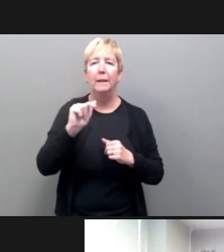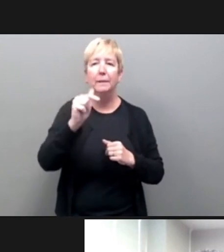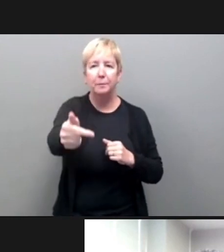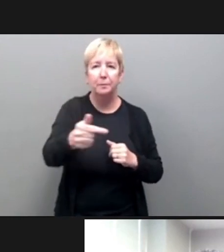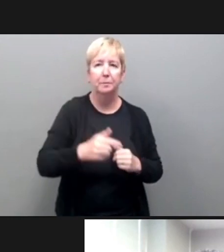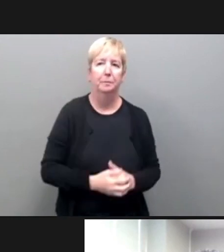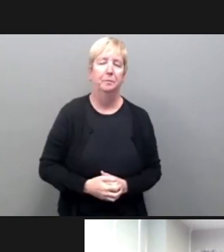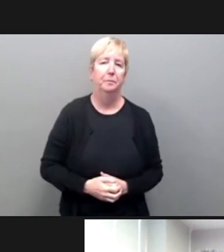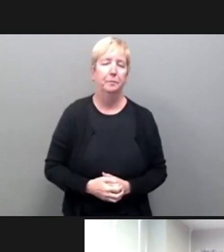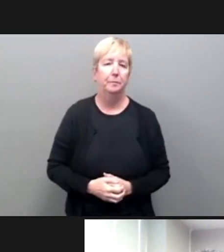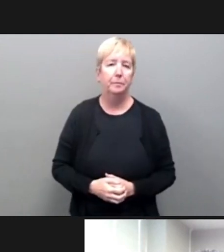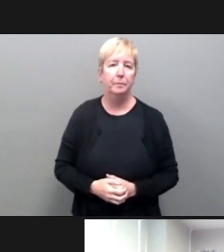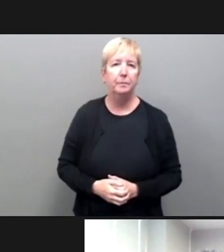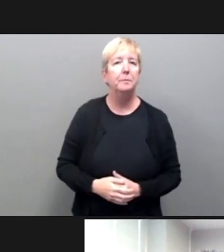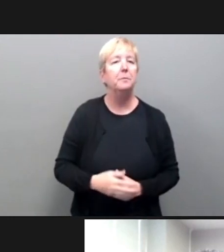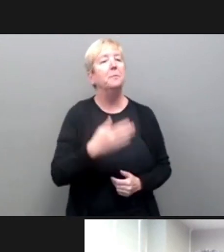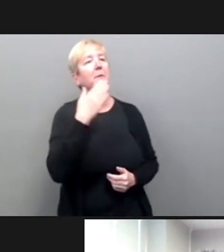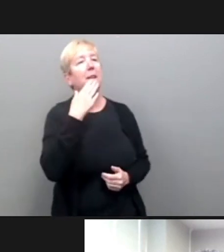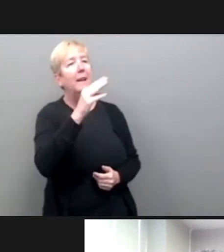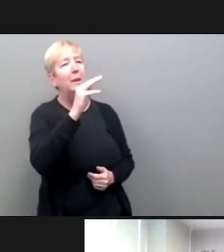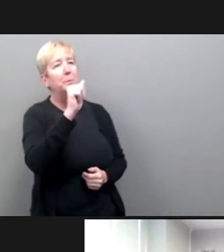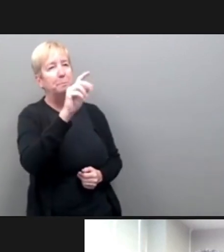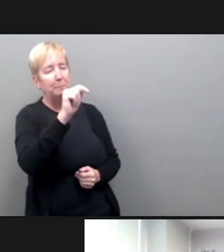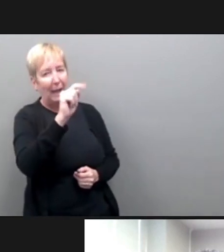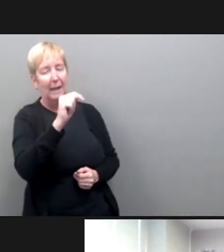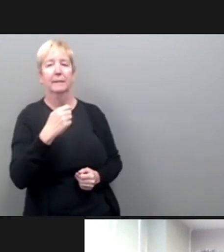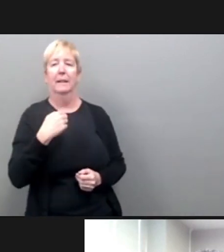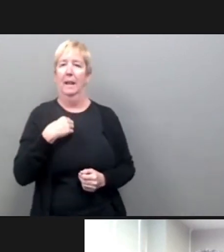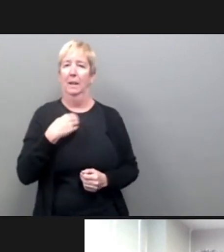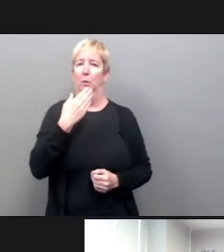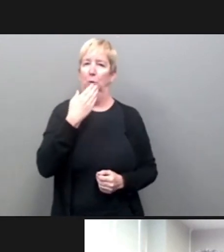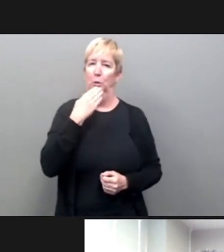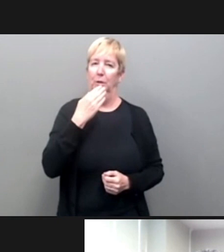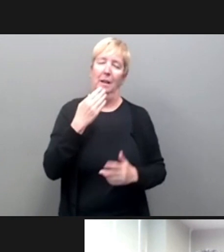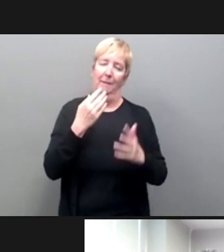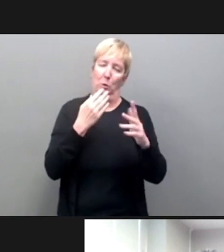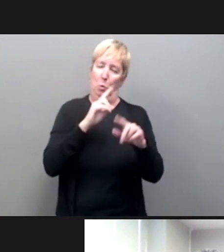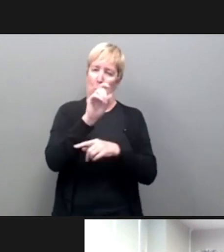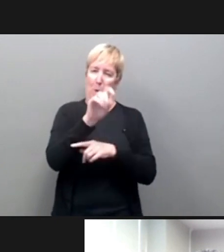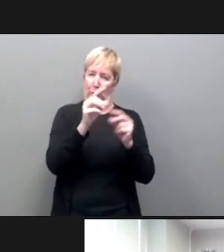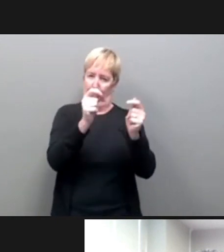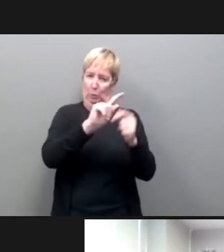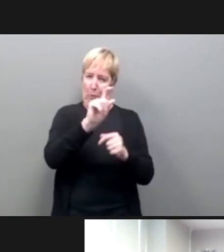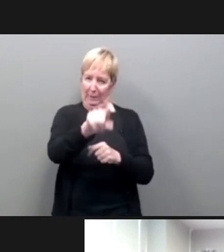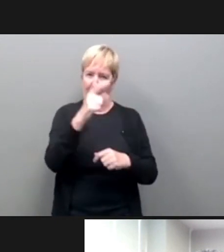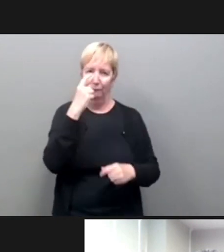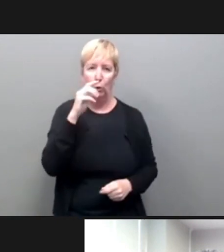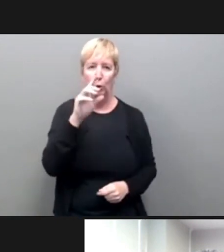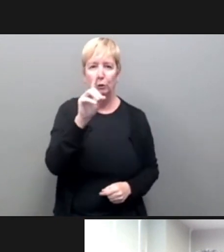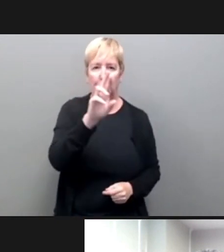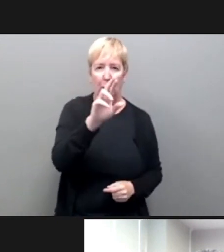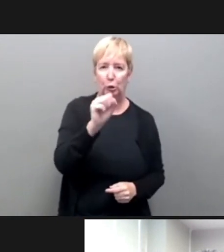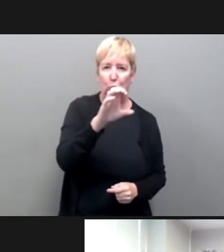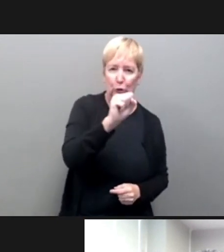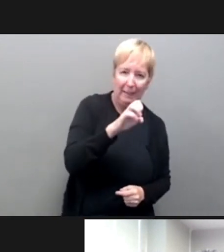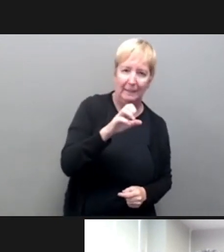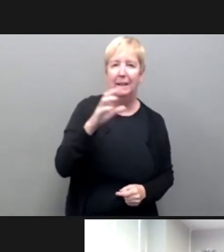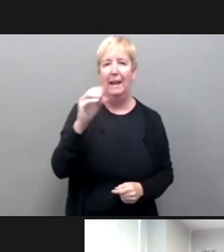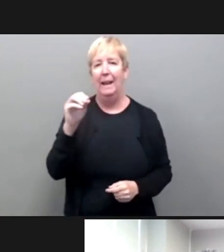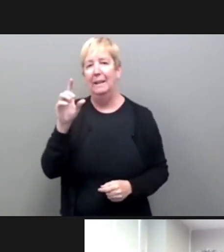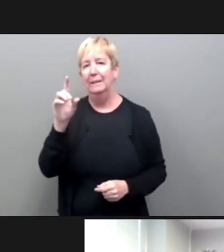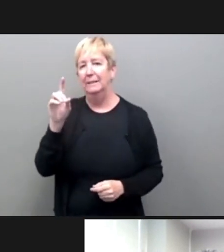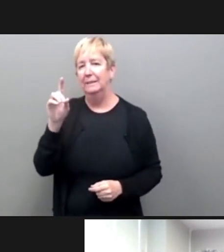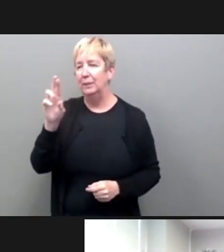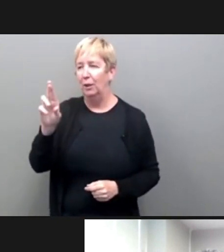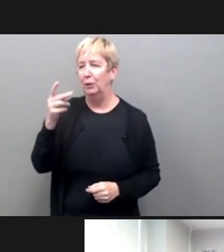unmuted. Thank you, Matt. I had a quick question for Dr. Petahone and Dr. Scrace. I predict you will not think this is a great